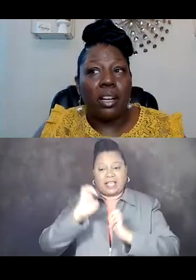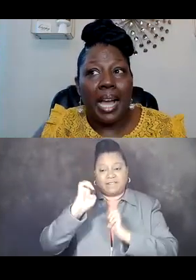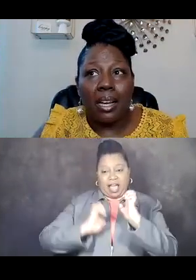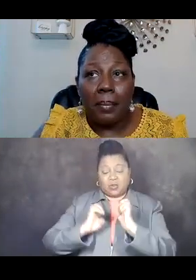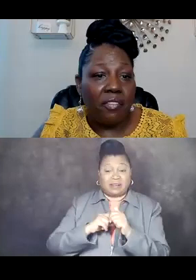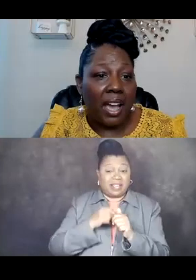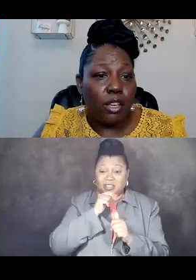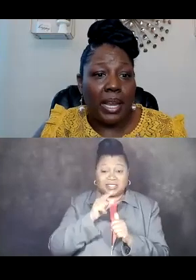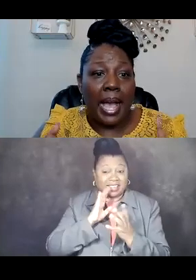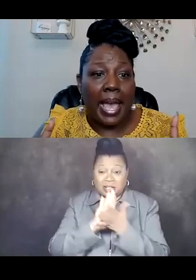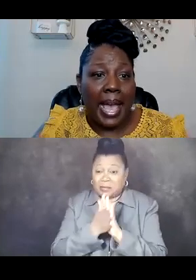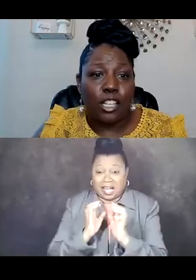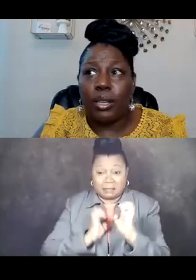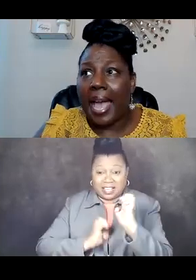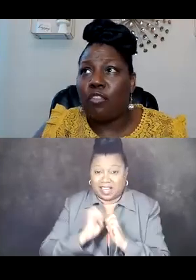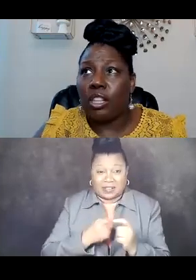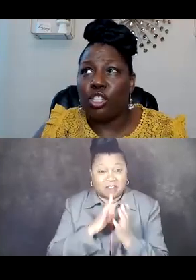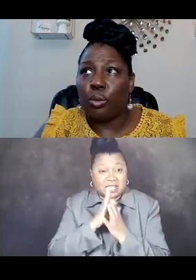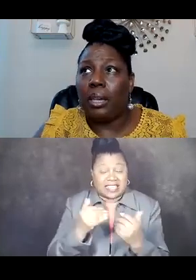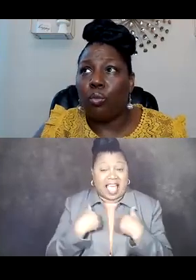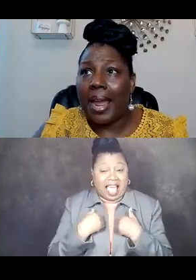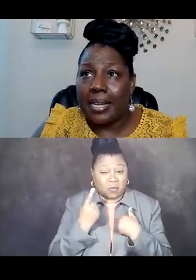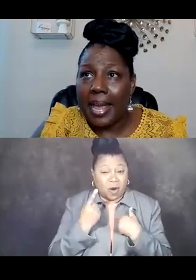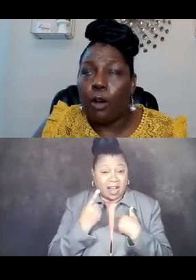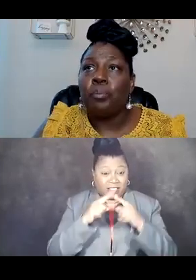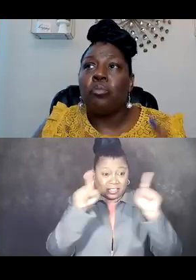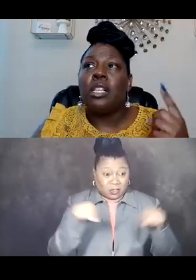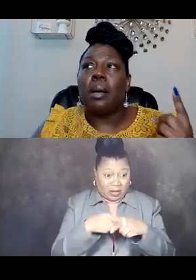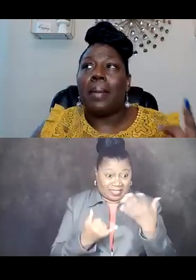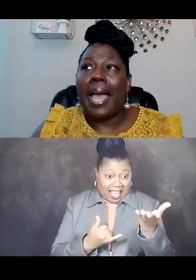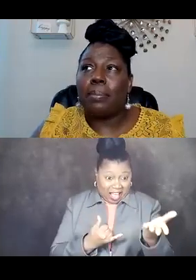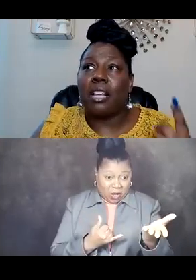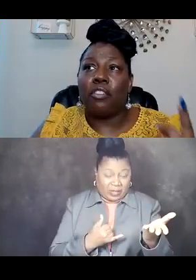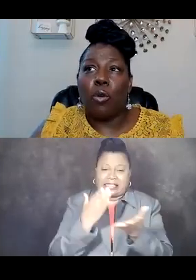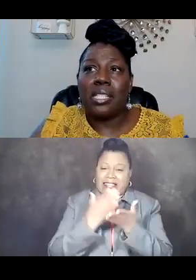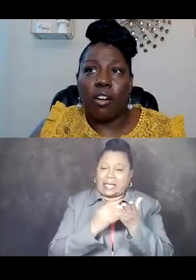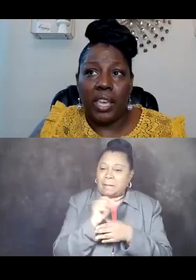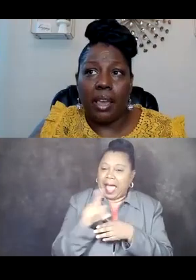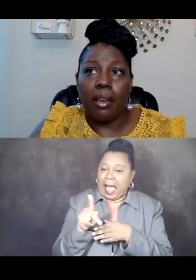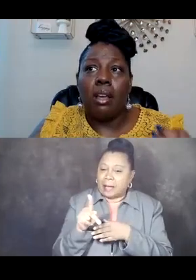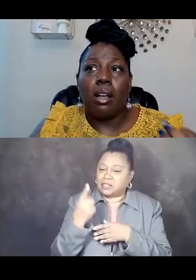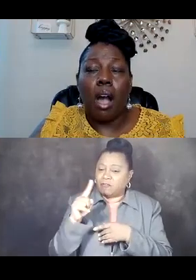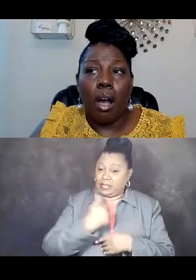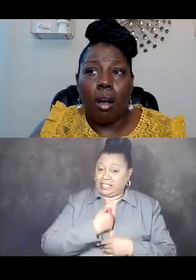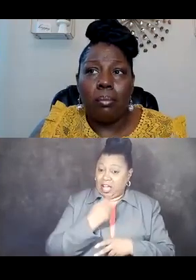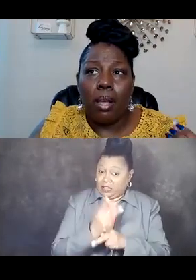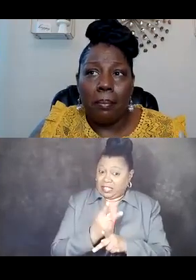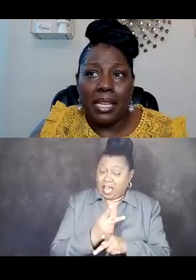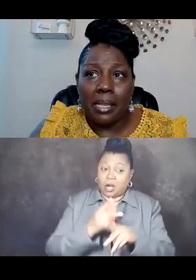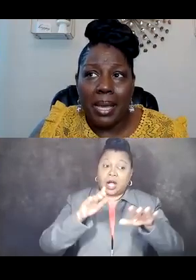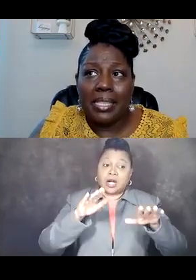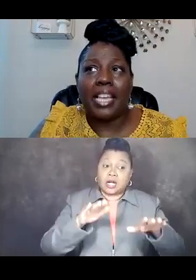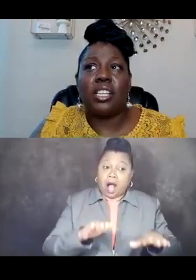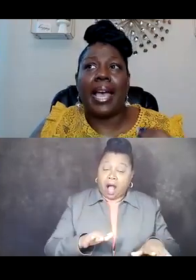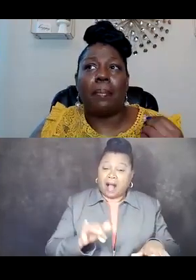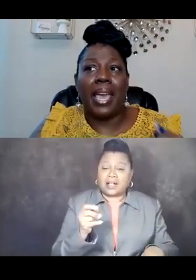if they're not going to be evaluated, I actually have on the screen right now some apps that are for self-care. Calm is